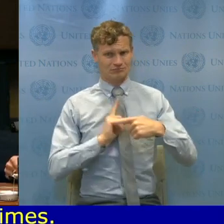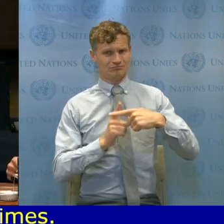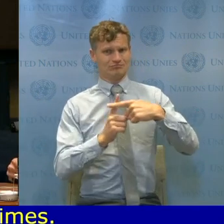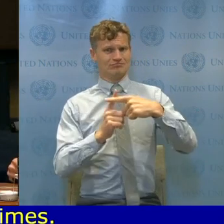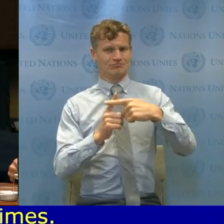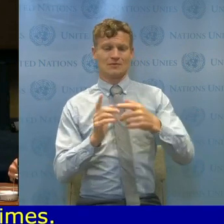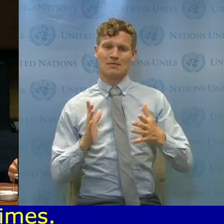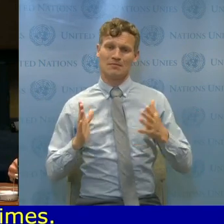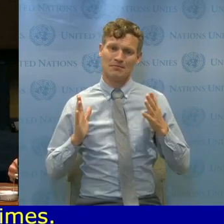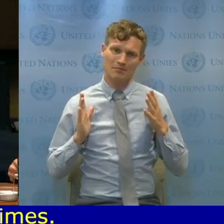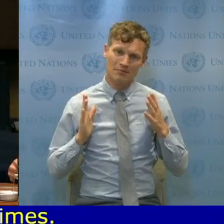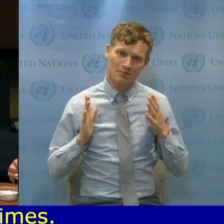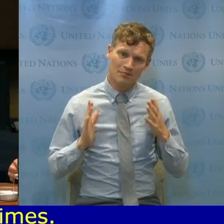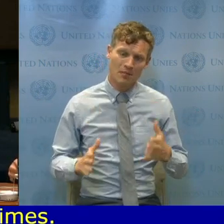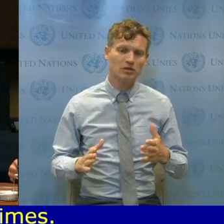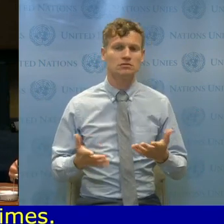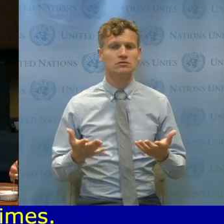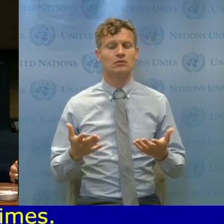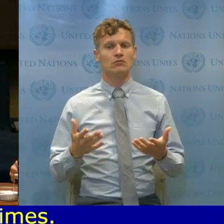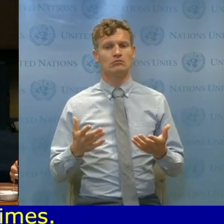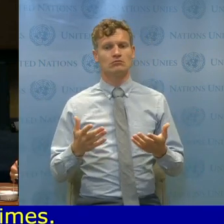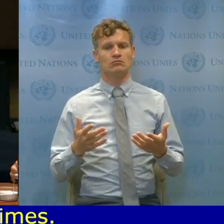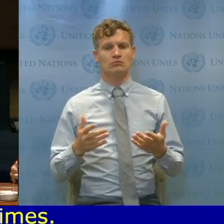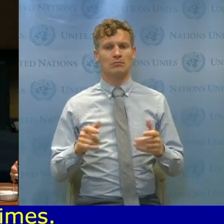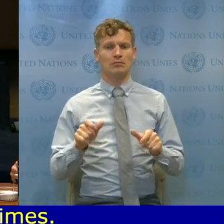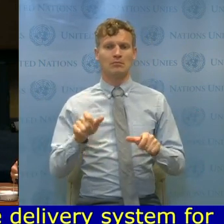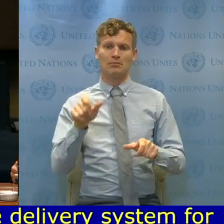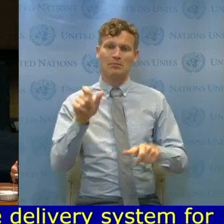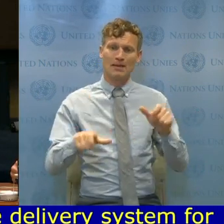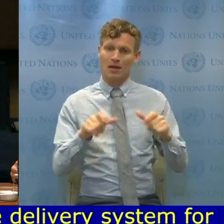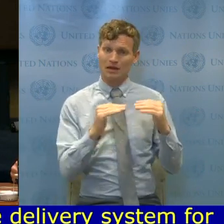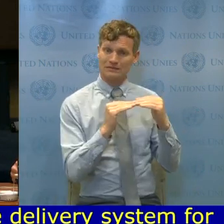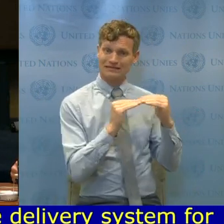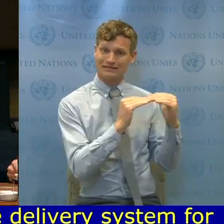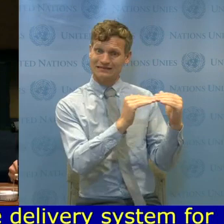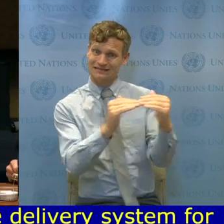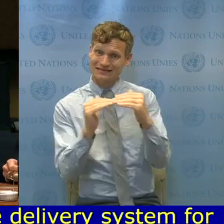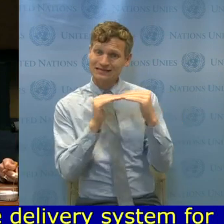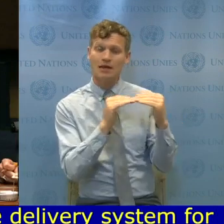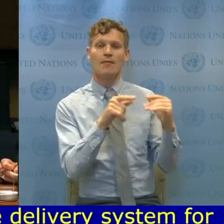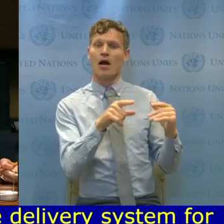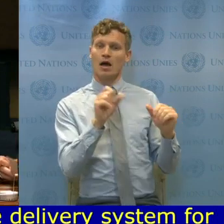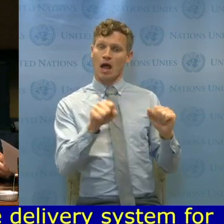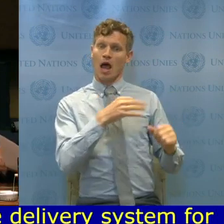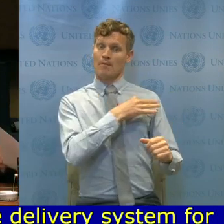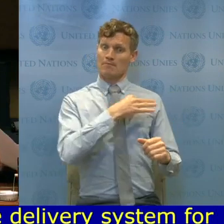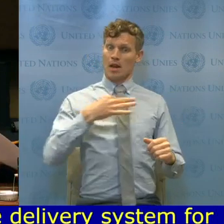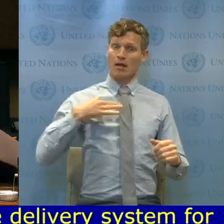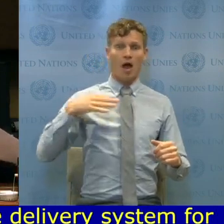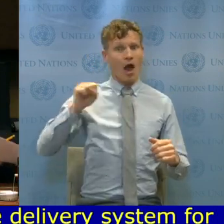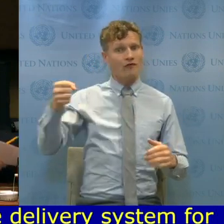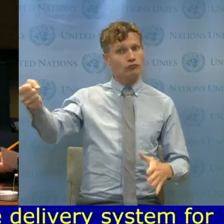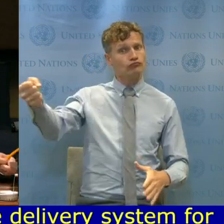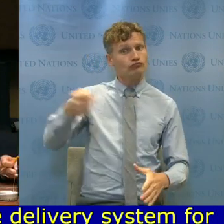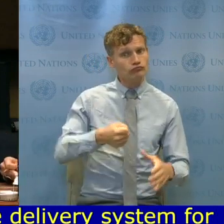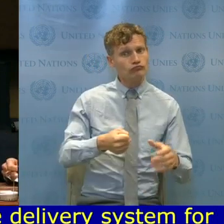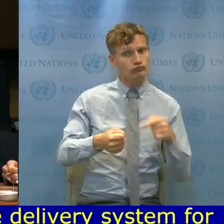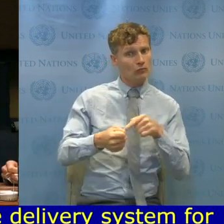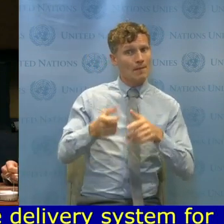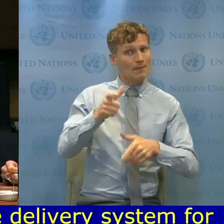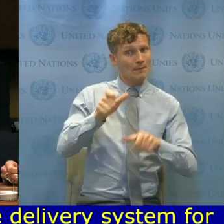by hiring those with disability to be peer counselors. Moreover, to vitalize such peer support